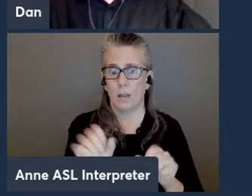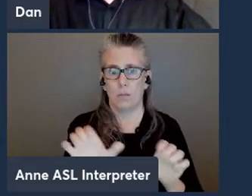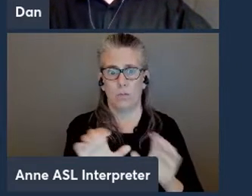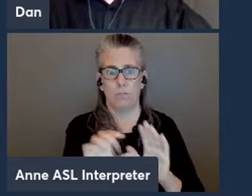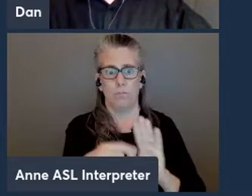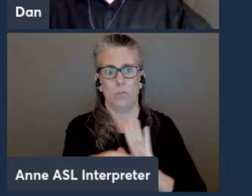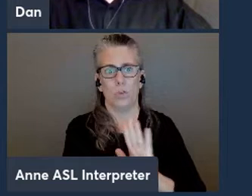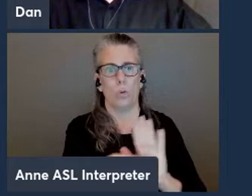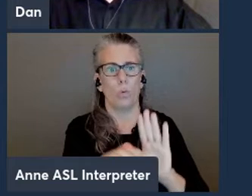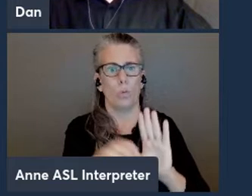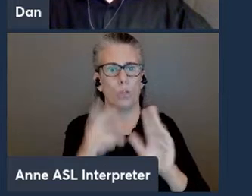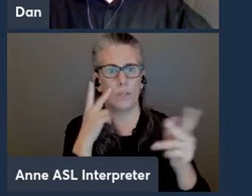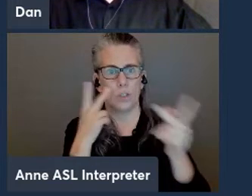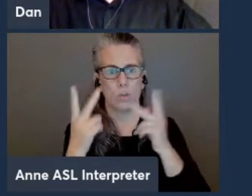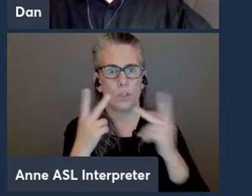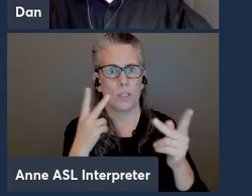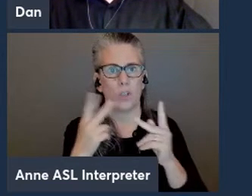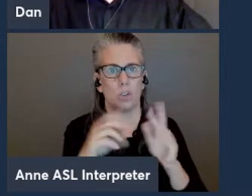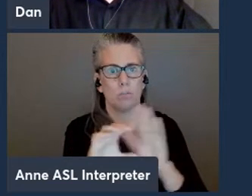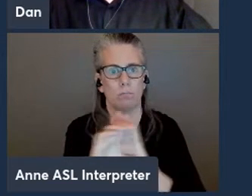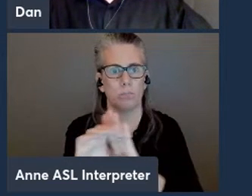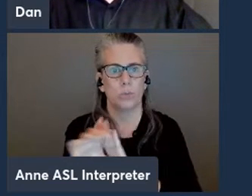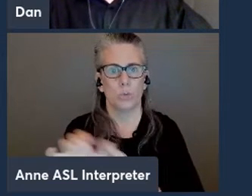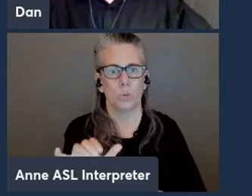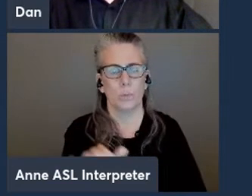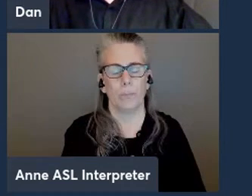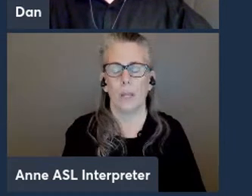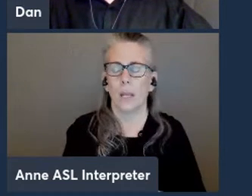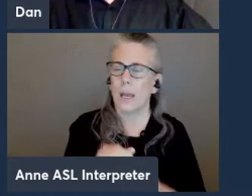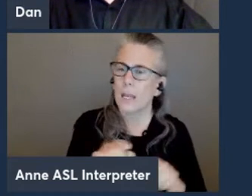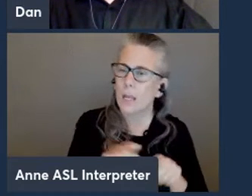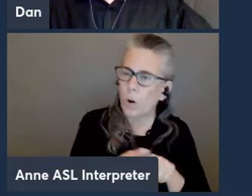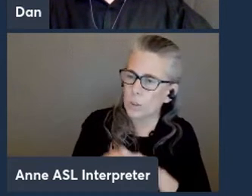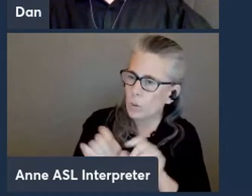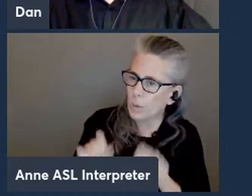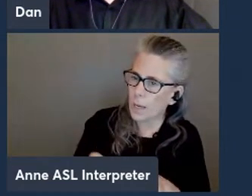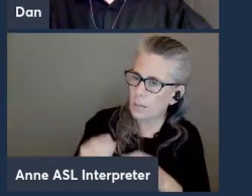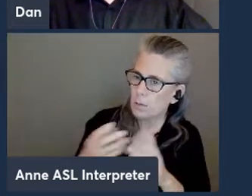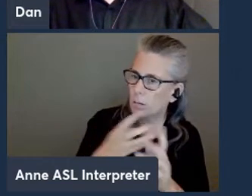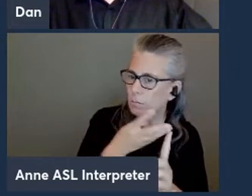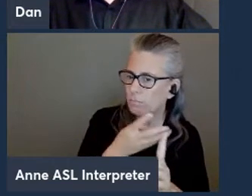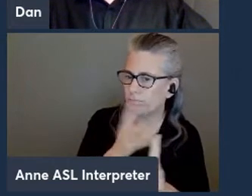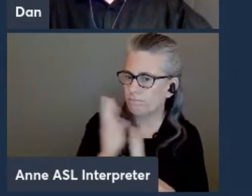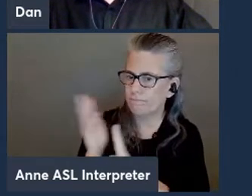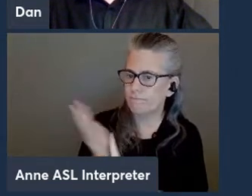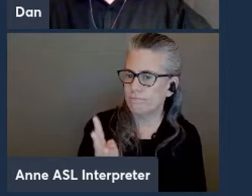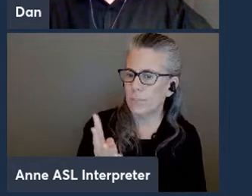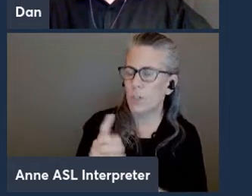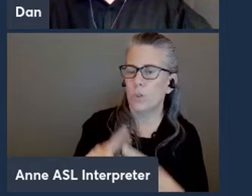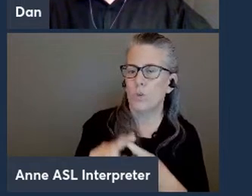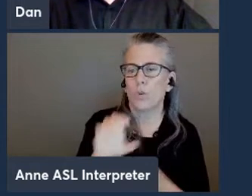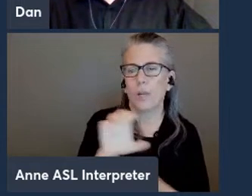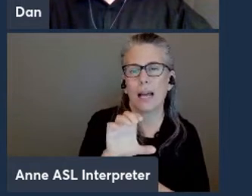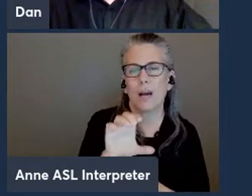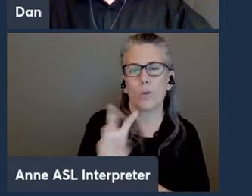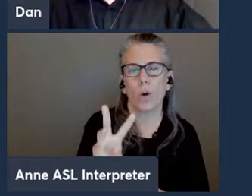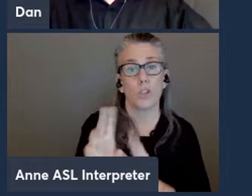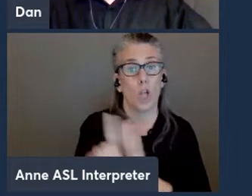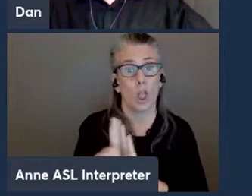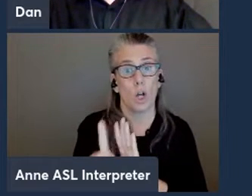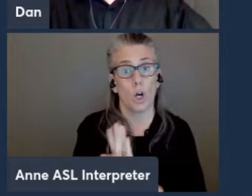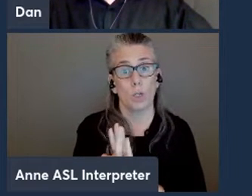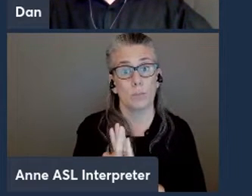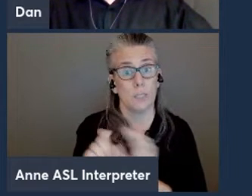that information. Mm-hmm. Okay. Can you also funnel it into, for instance, CloudWatch Alarms, so that if there is a specific type of